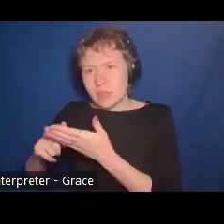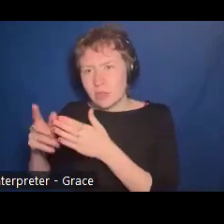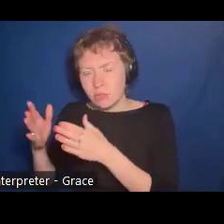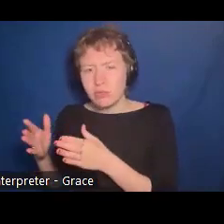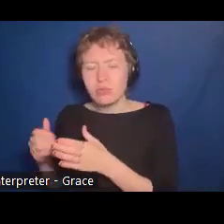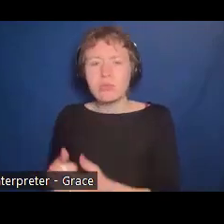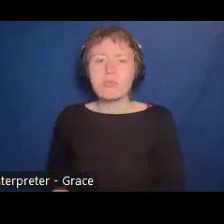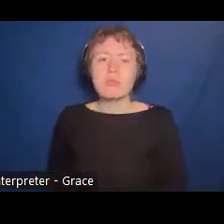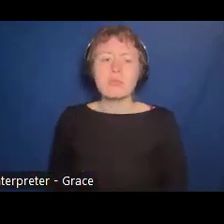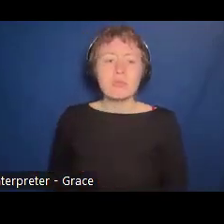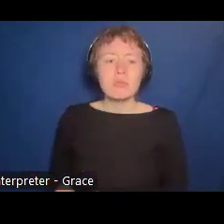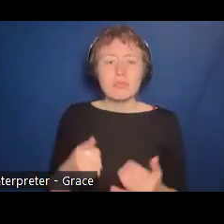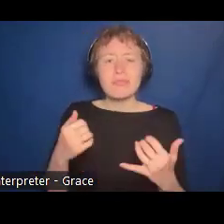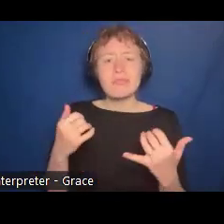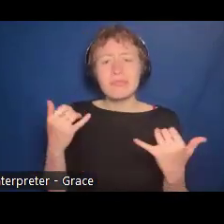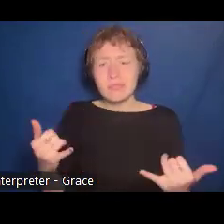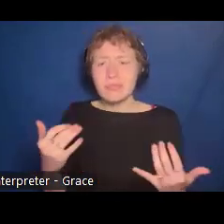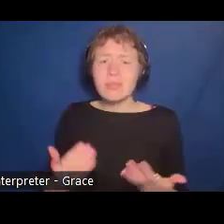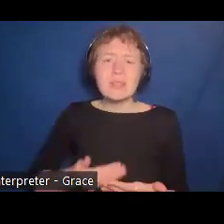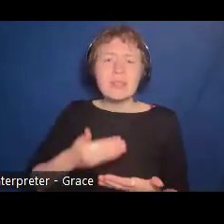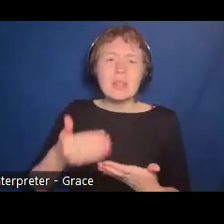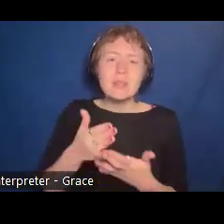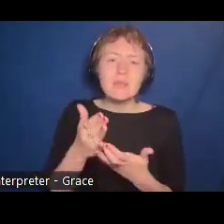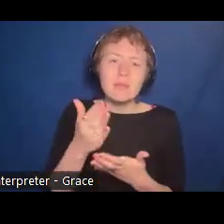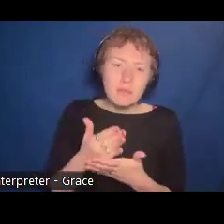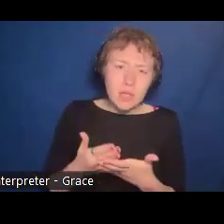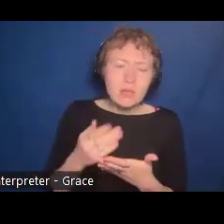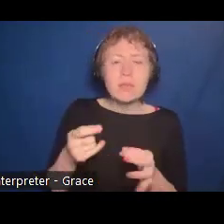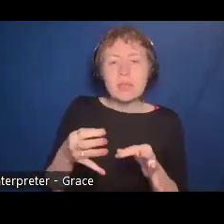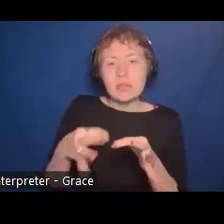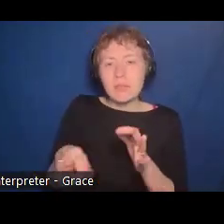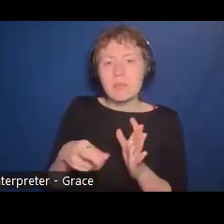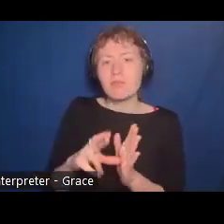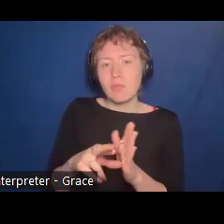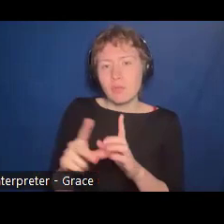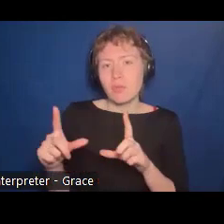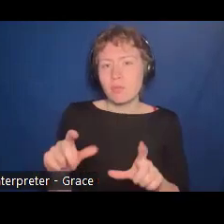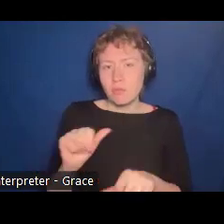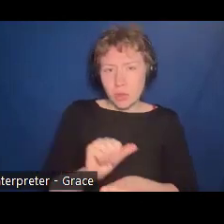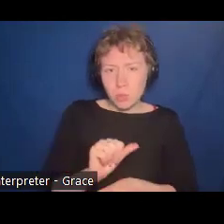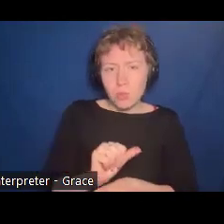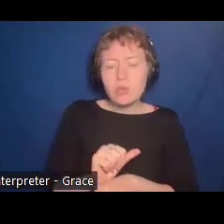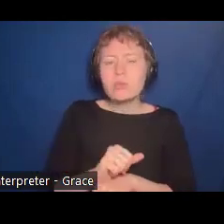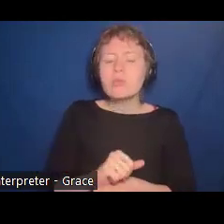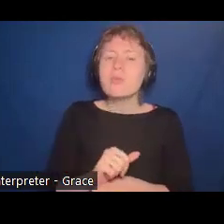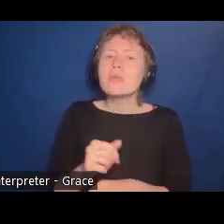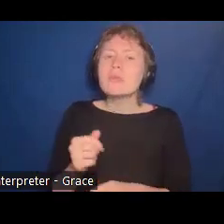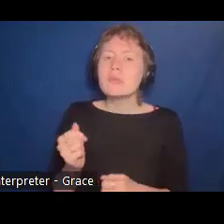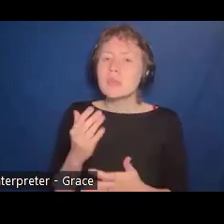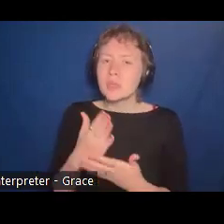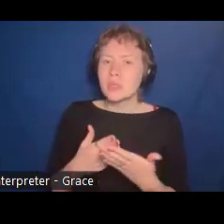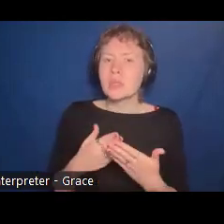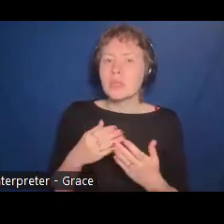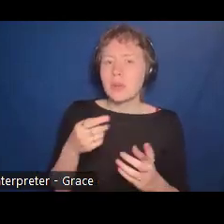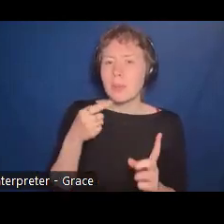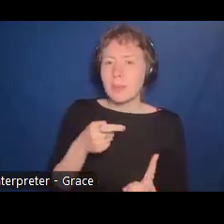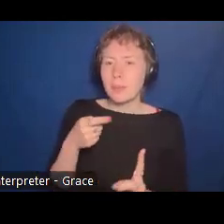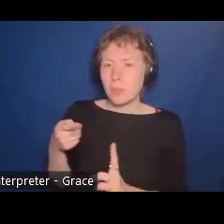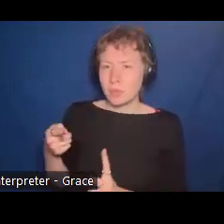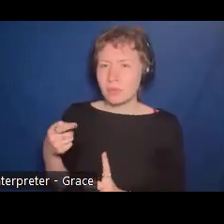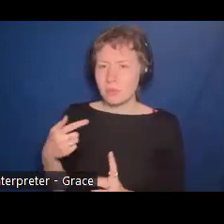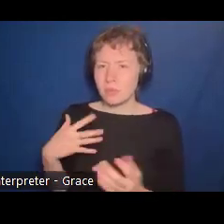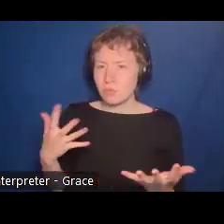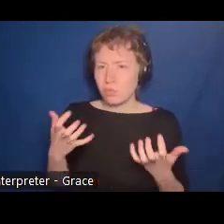next phase of the Simplified Review Framework. And so there are a couple of points that I would like to